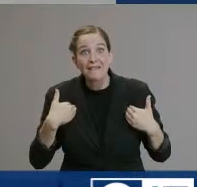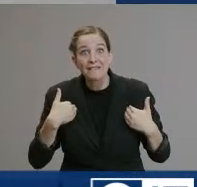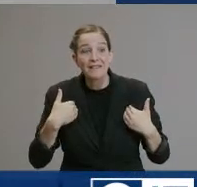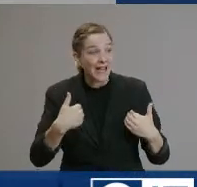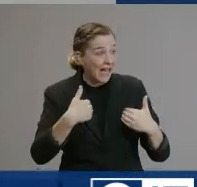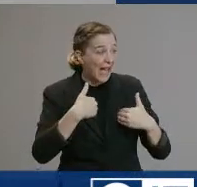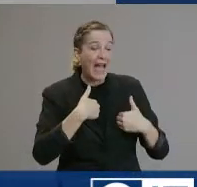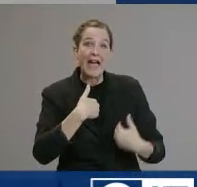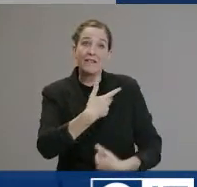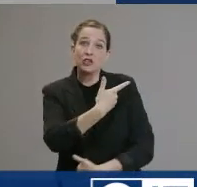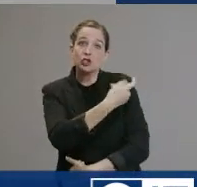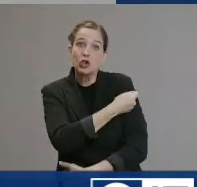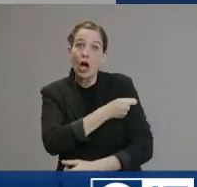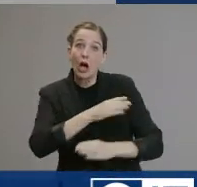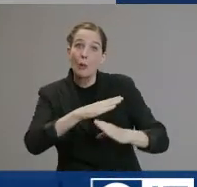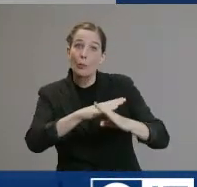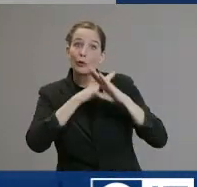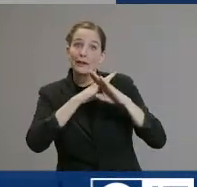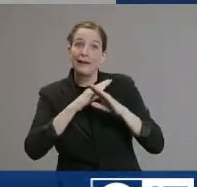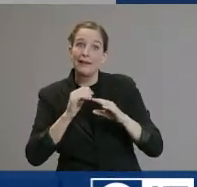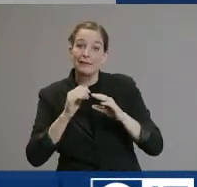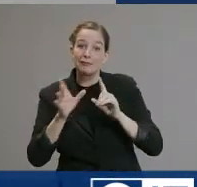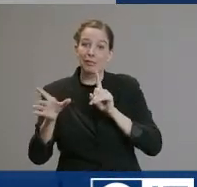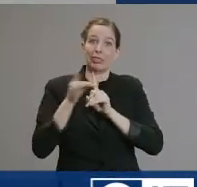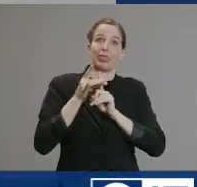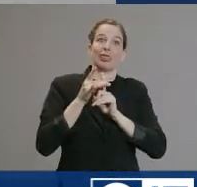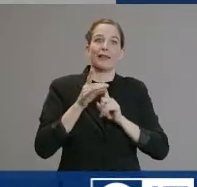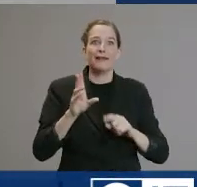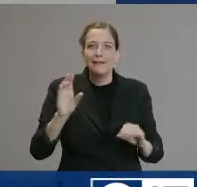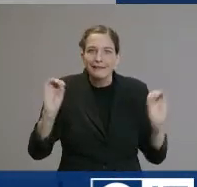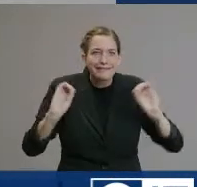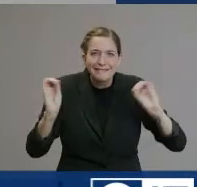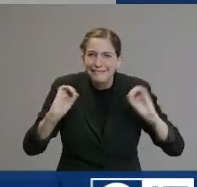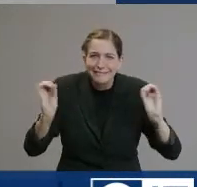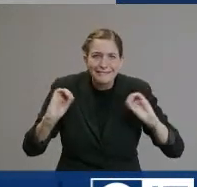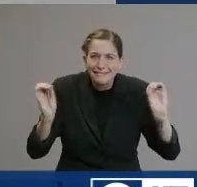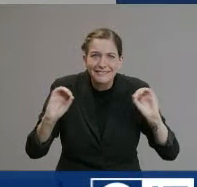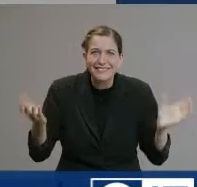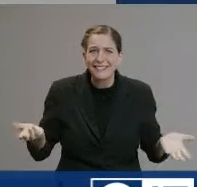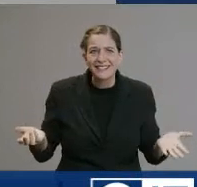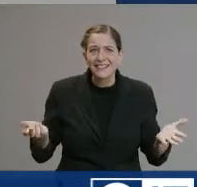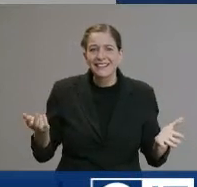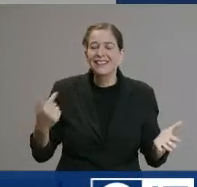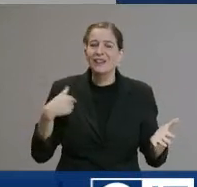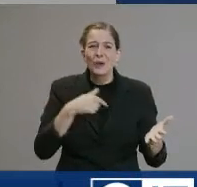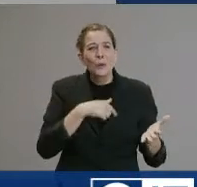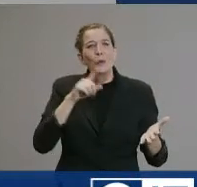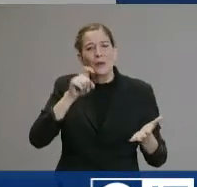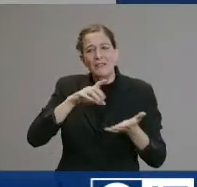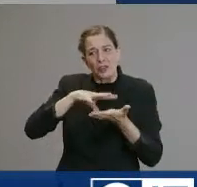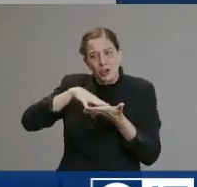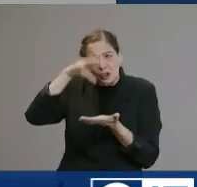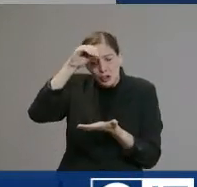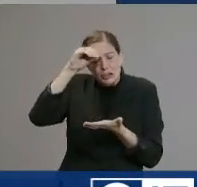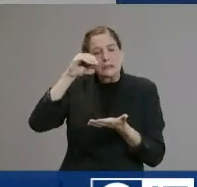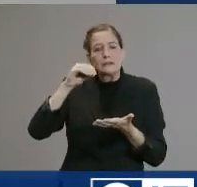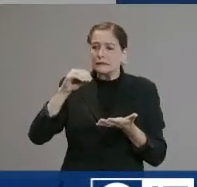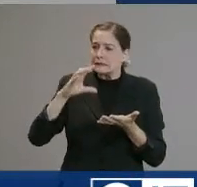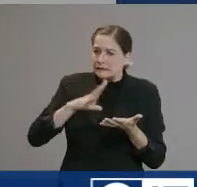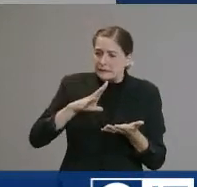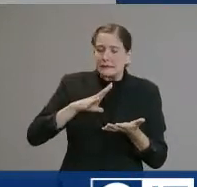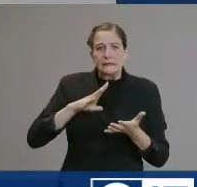So this virus is something we need to learn to live with, and we need to make sure that we are protecting the